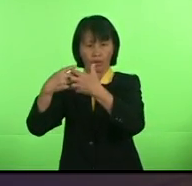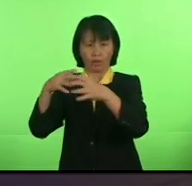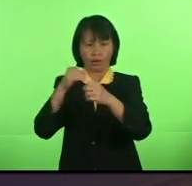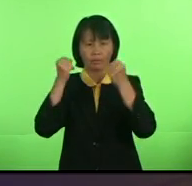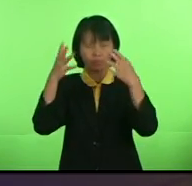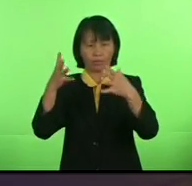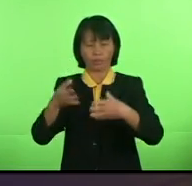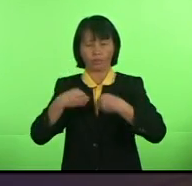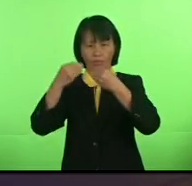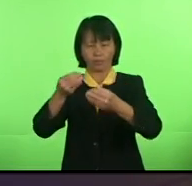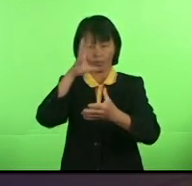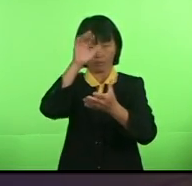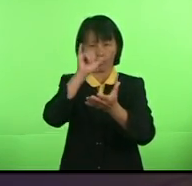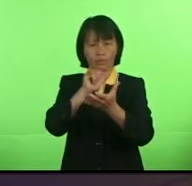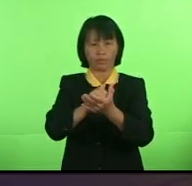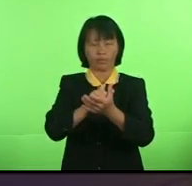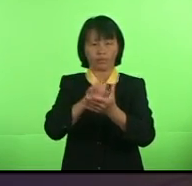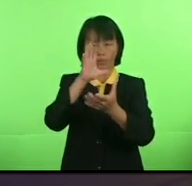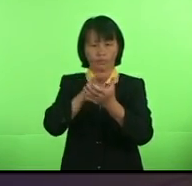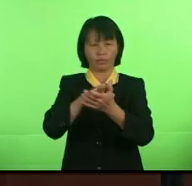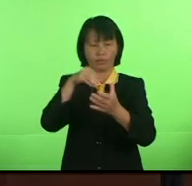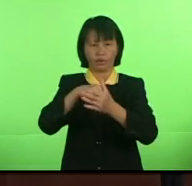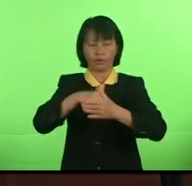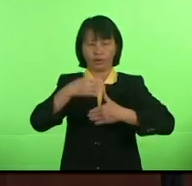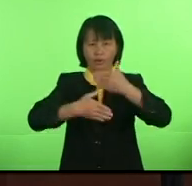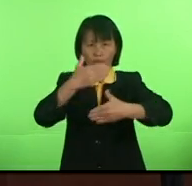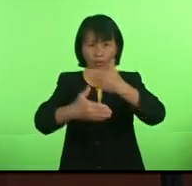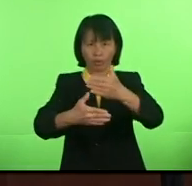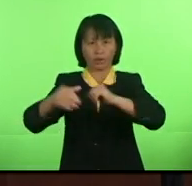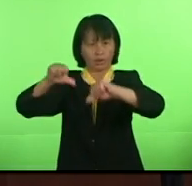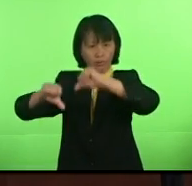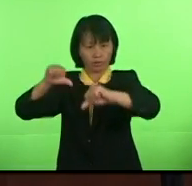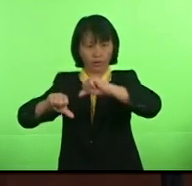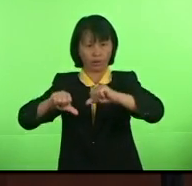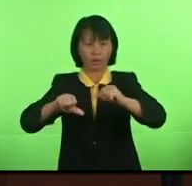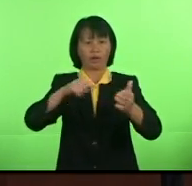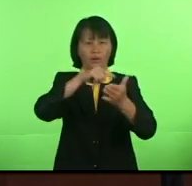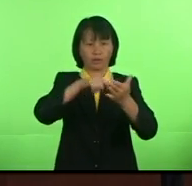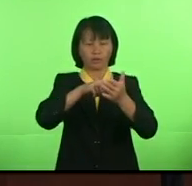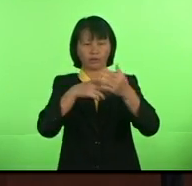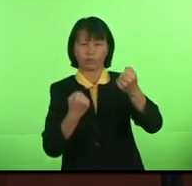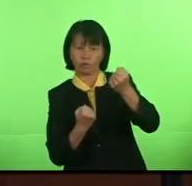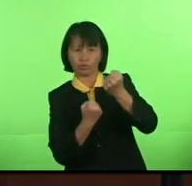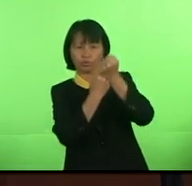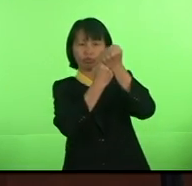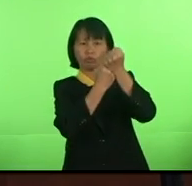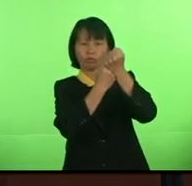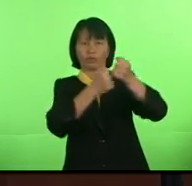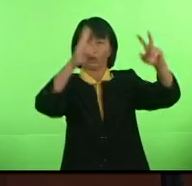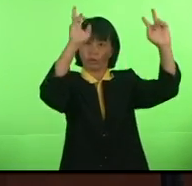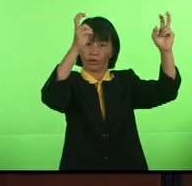our confidence in the progress of science. So this is the examples that supports the